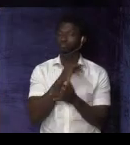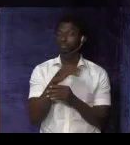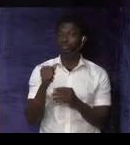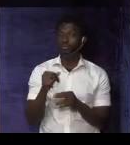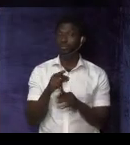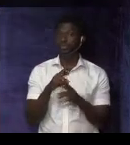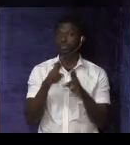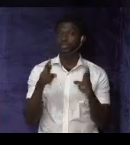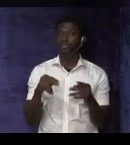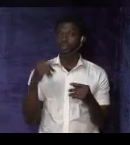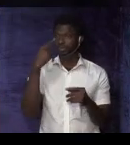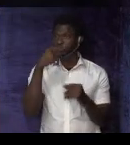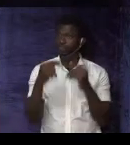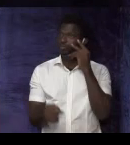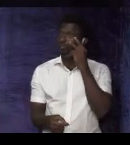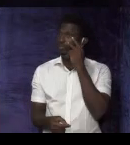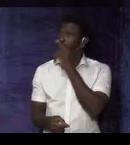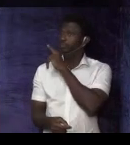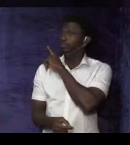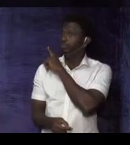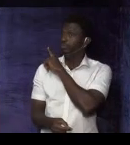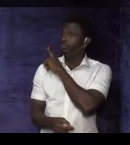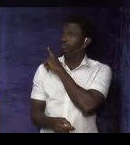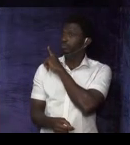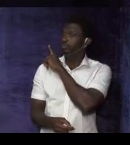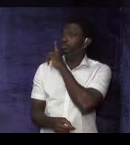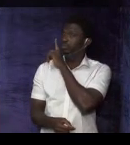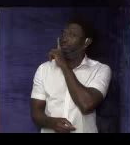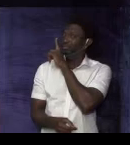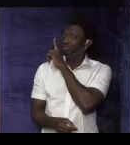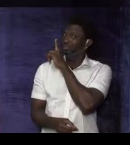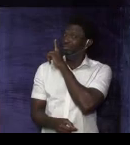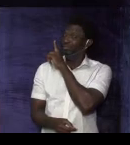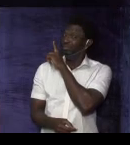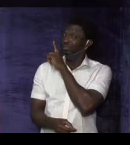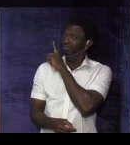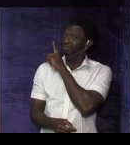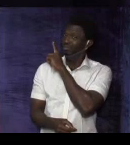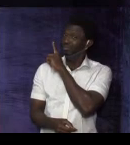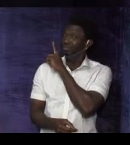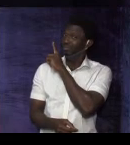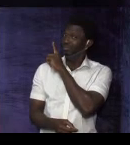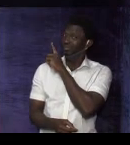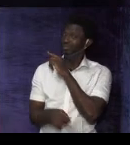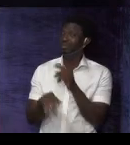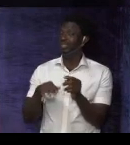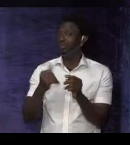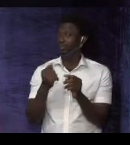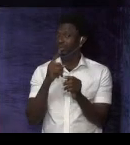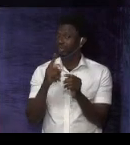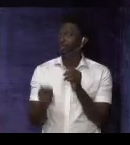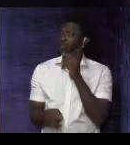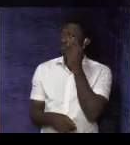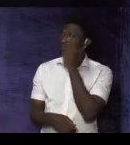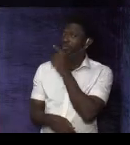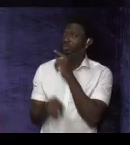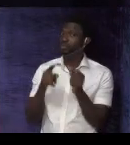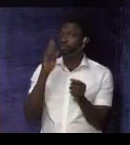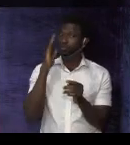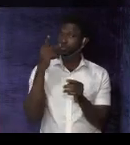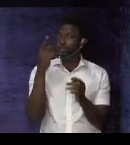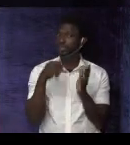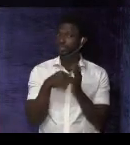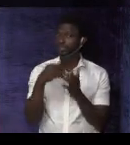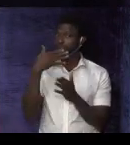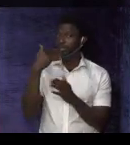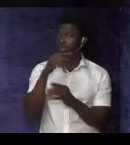This is a rectangular face. This one here, it comes down like this, okay? And here is another one.